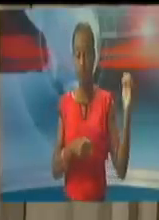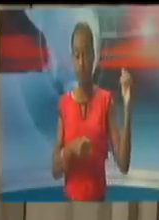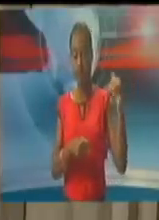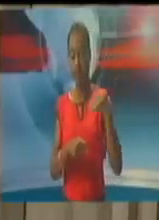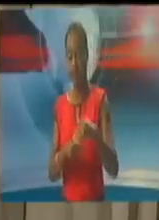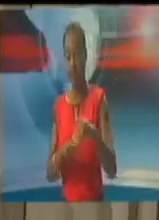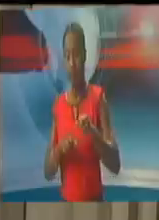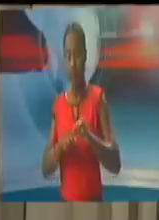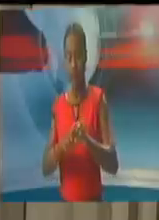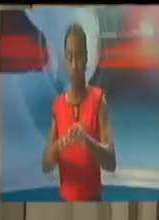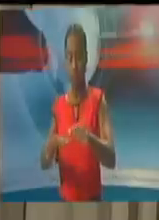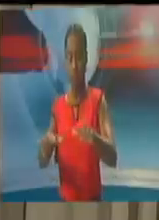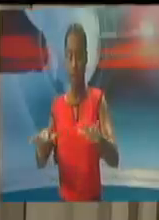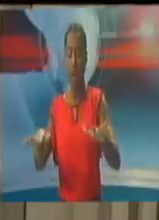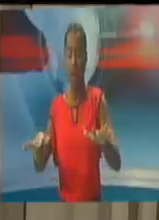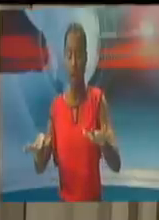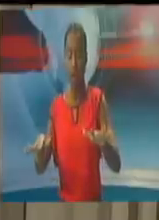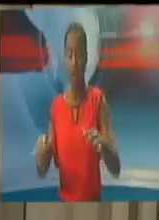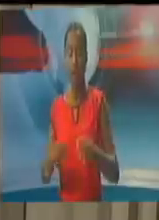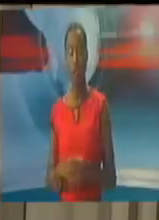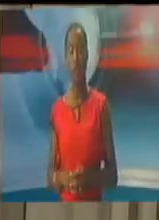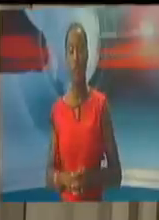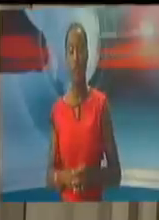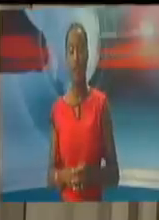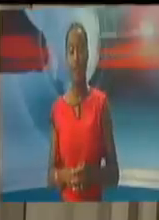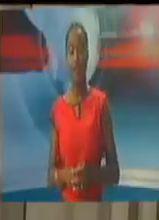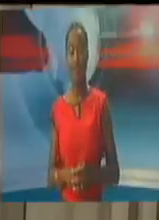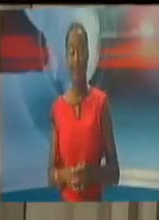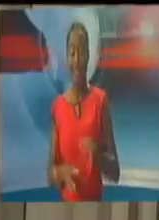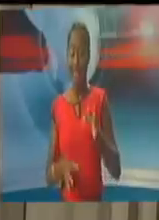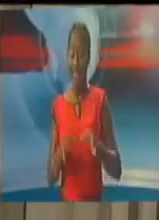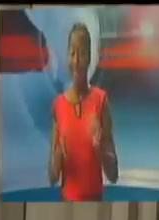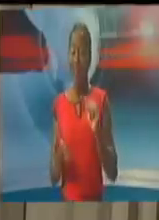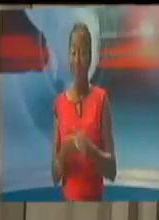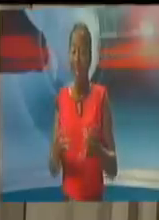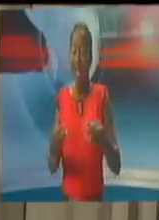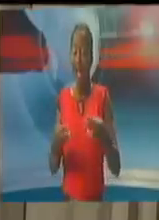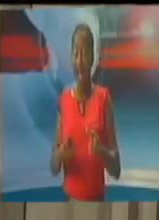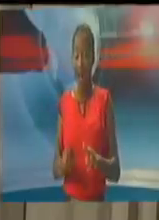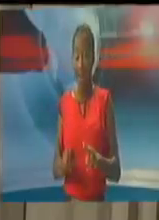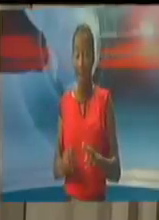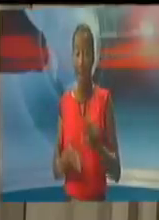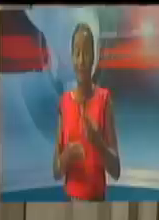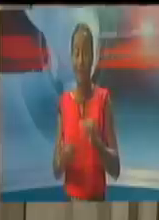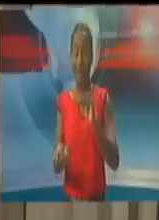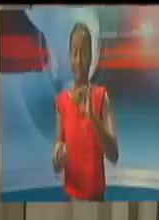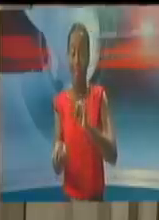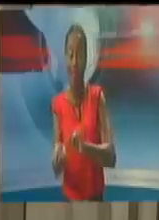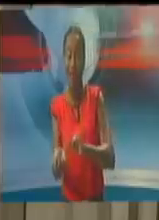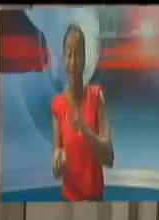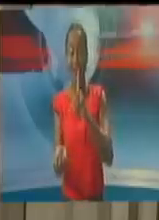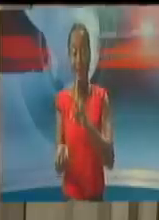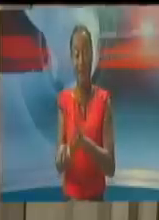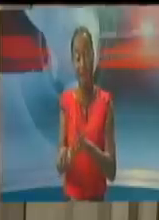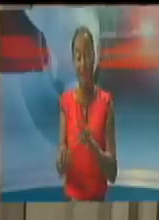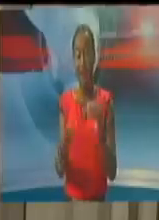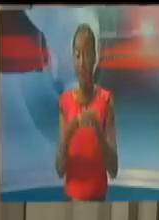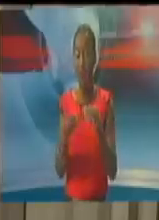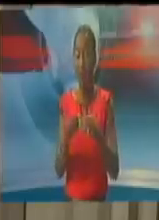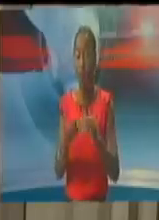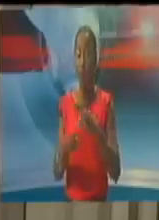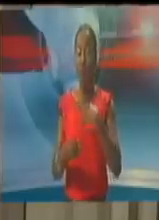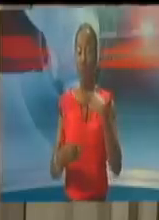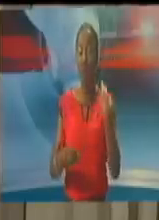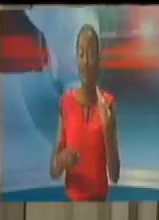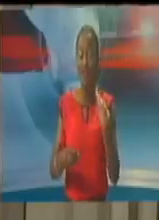importation of this virus will not only put our frontline health workers at risk, but it stands the potential to put all of us in the